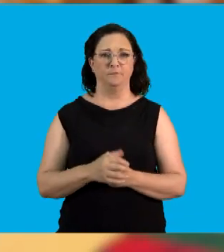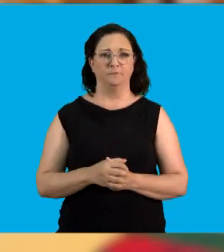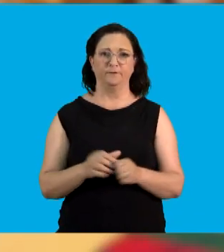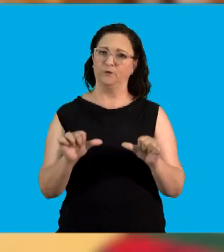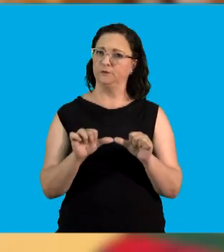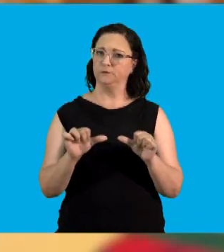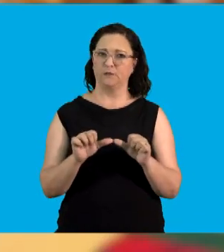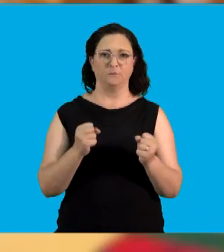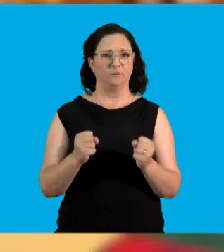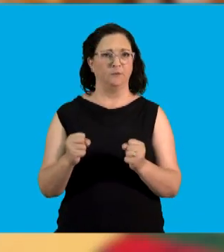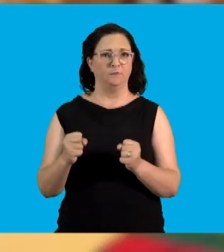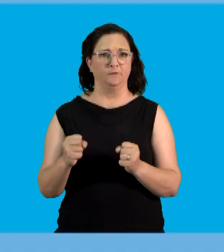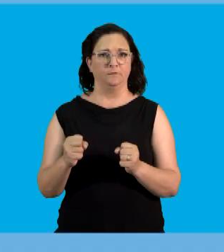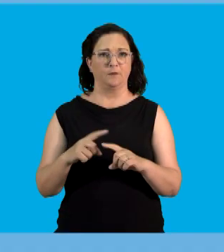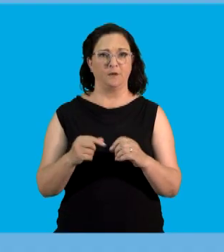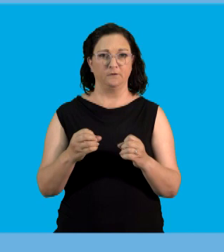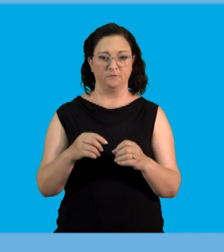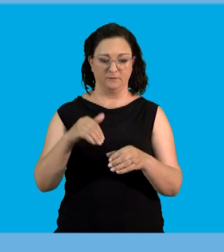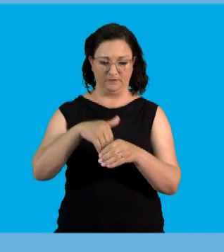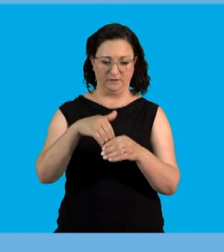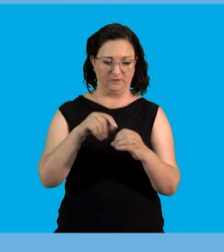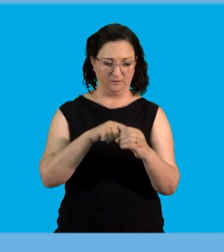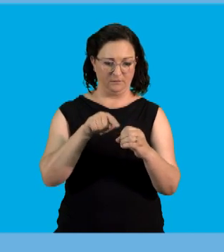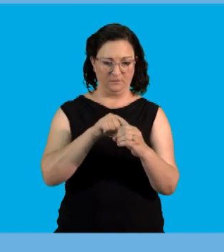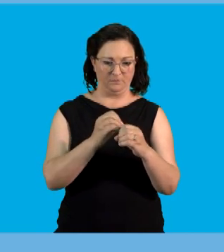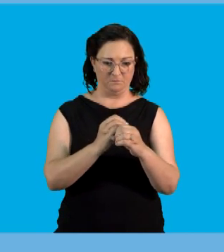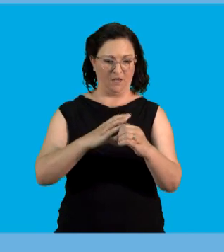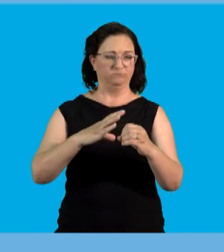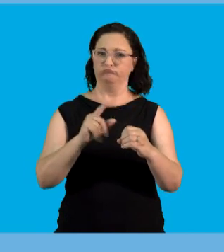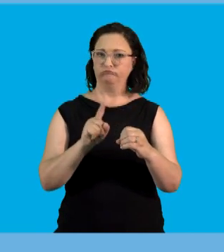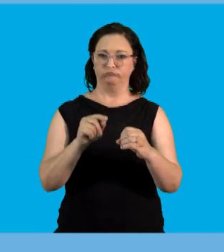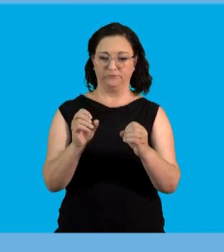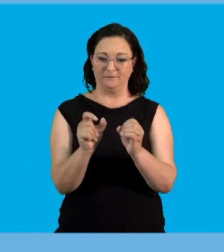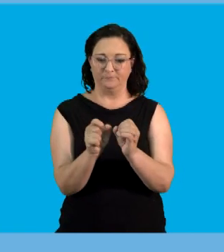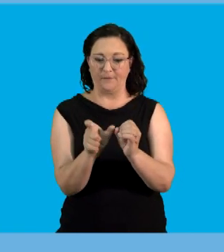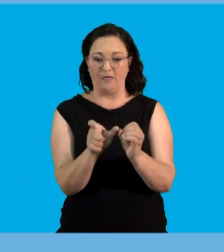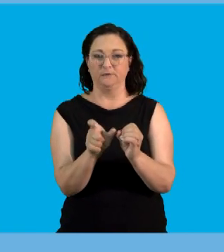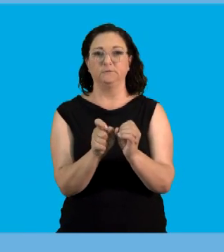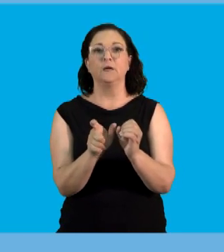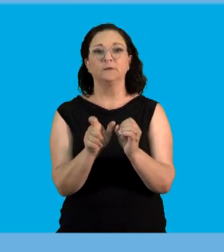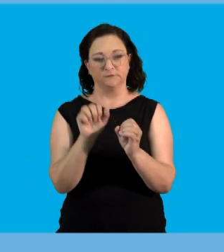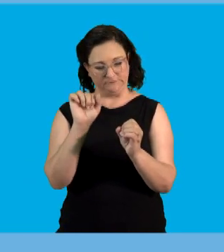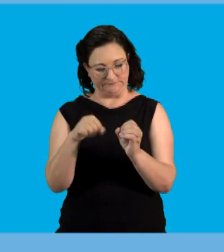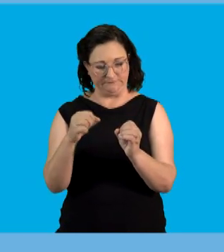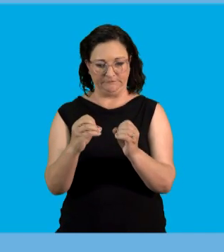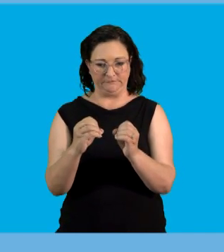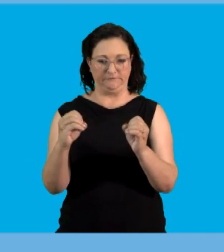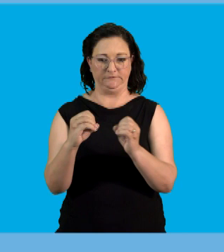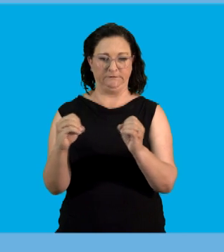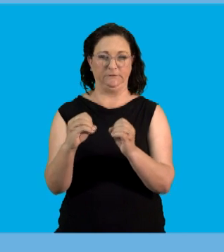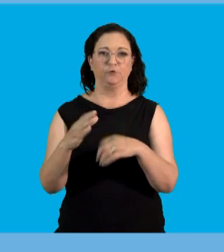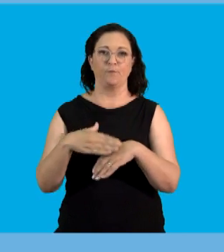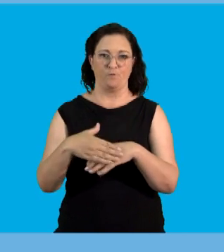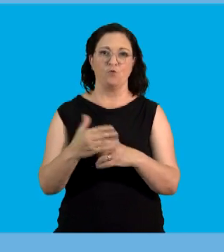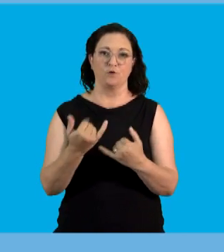terms of size. The substance doesn't expand, but the spaces between the particles, it increases and appears as